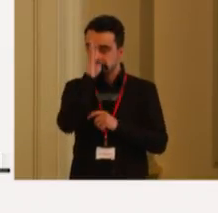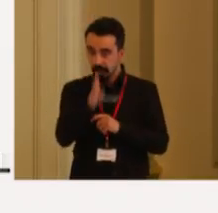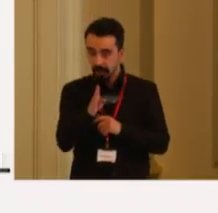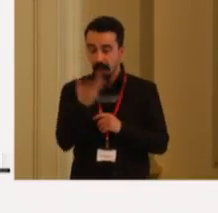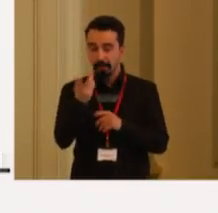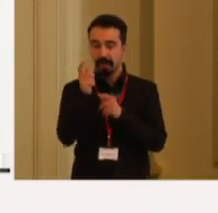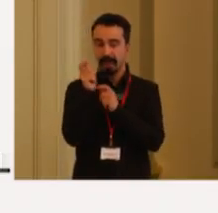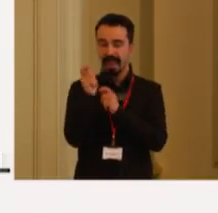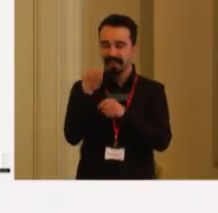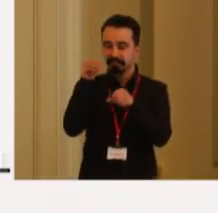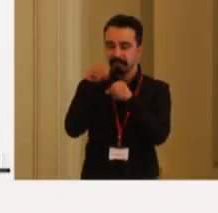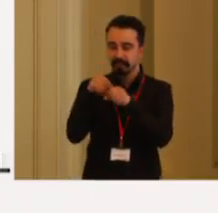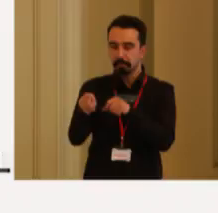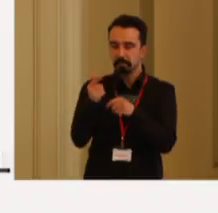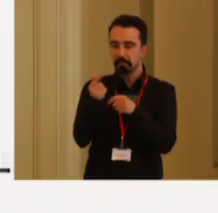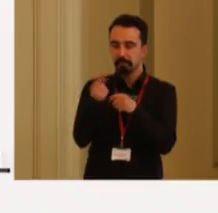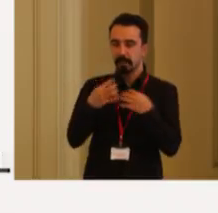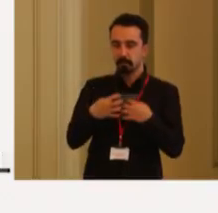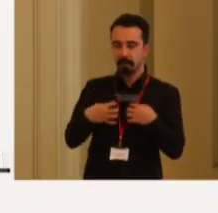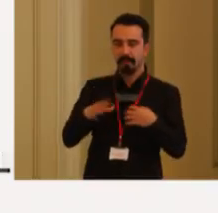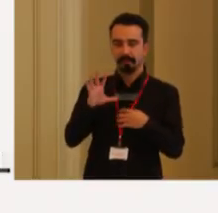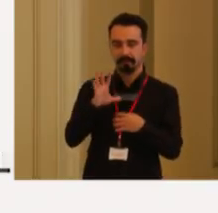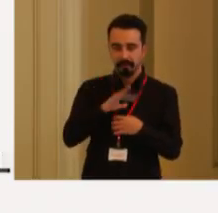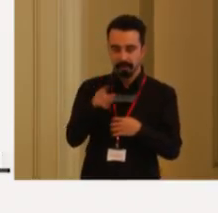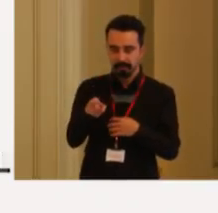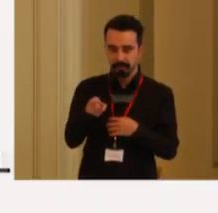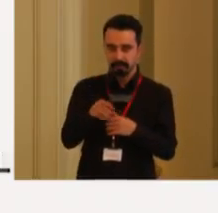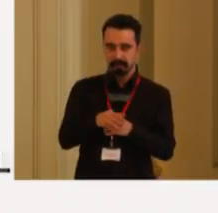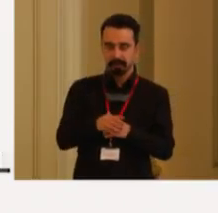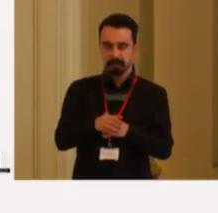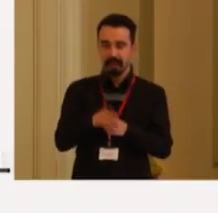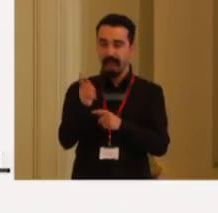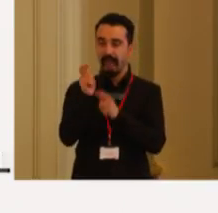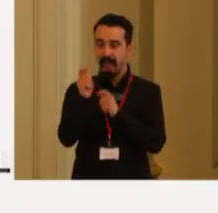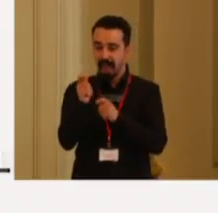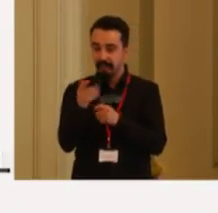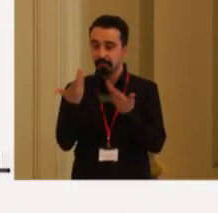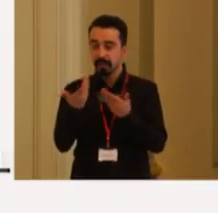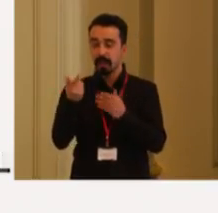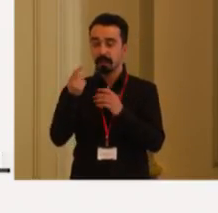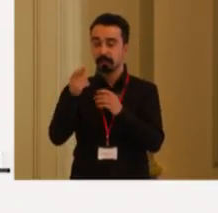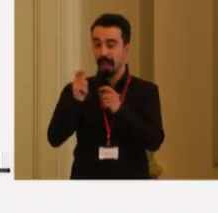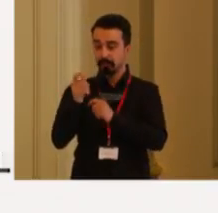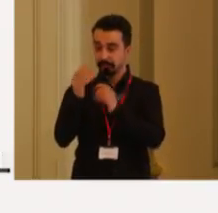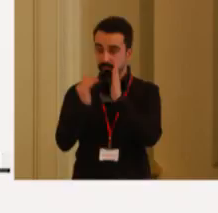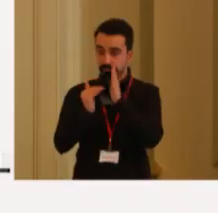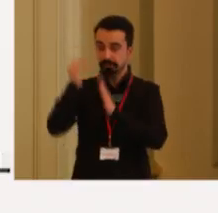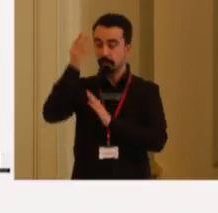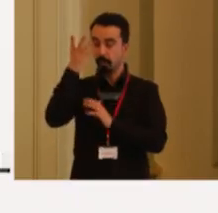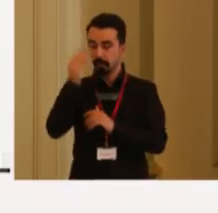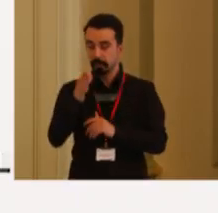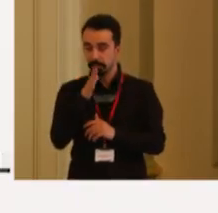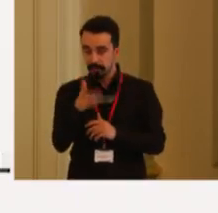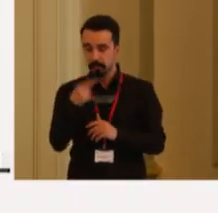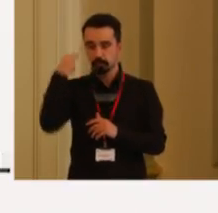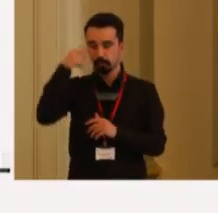must, but when they say education is a must, there used to be a trust and confidence in education in